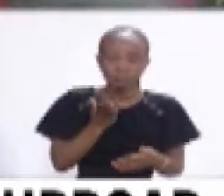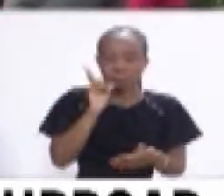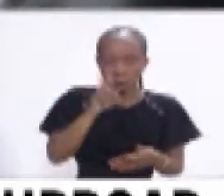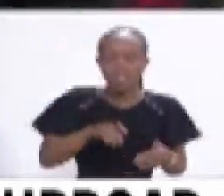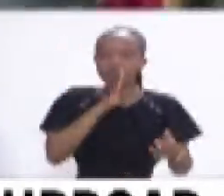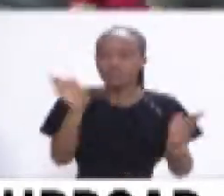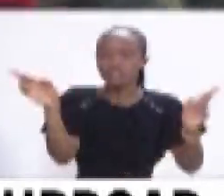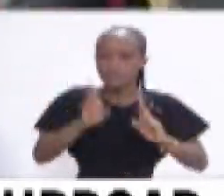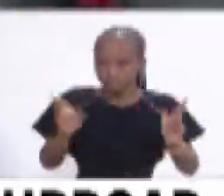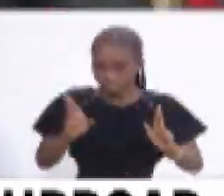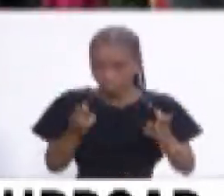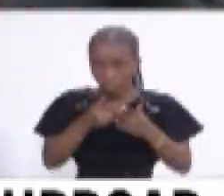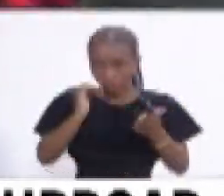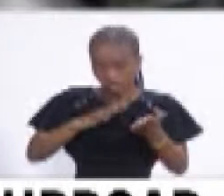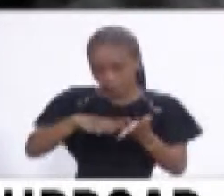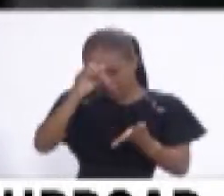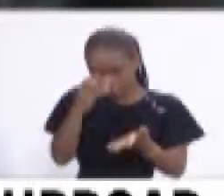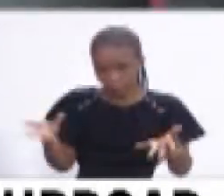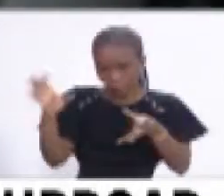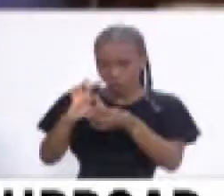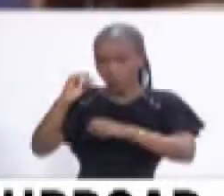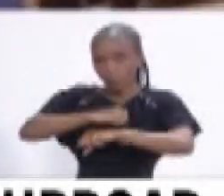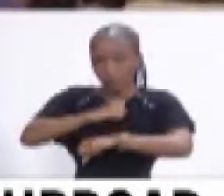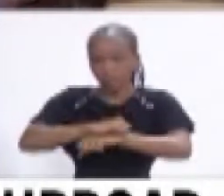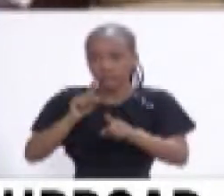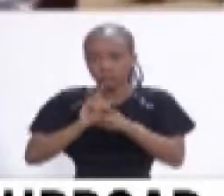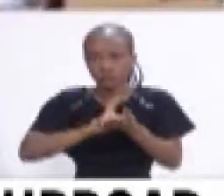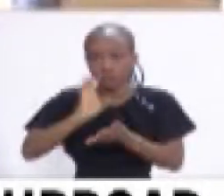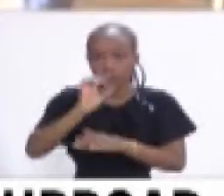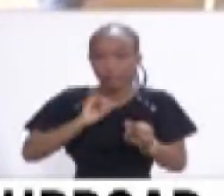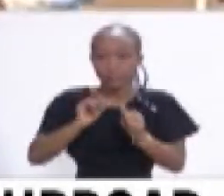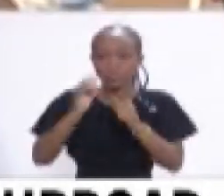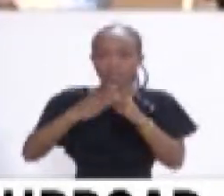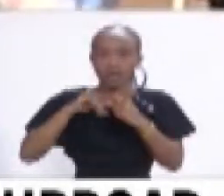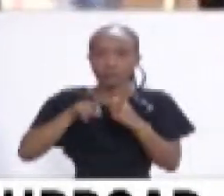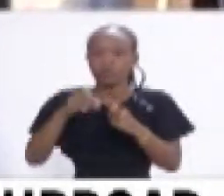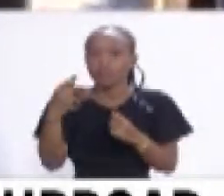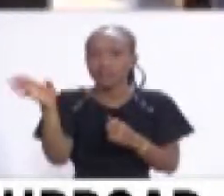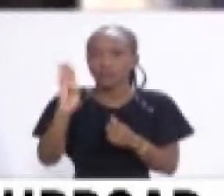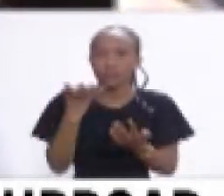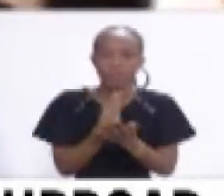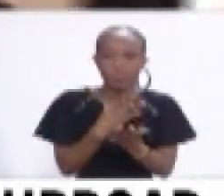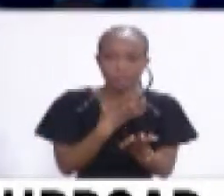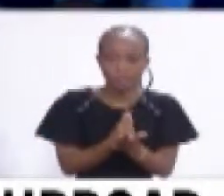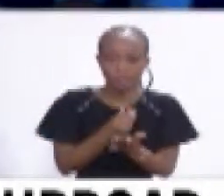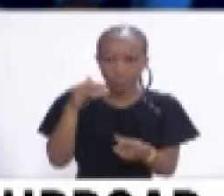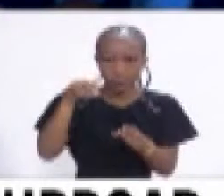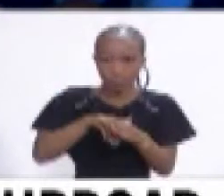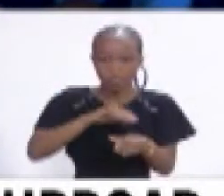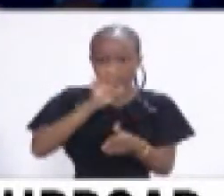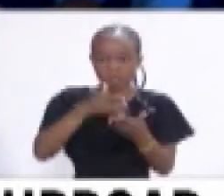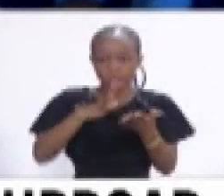learner is admitted. The government has also disbursed about 9.3 billion Kenyan shillings across all the